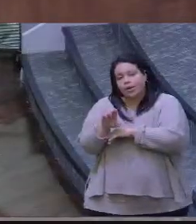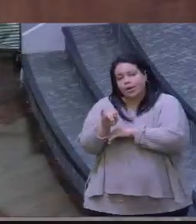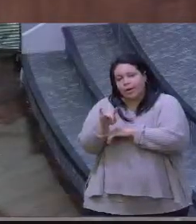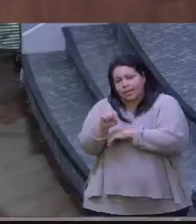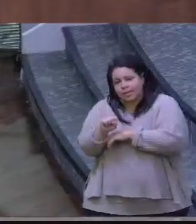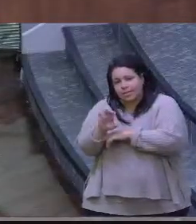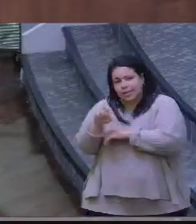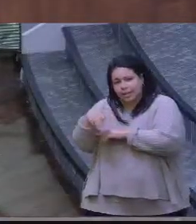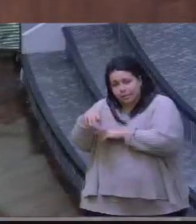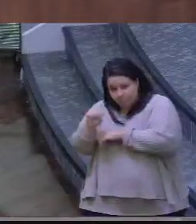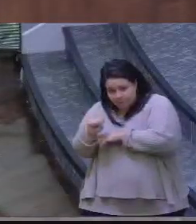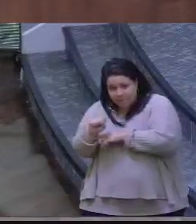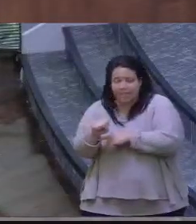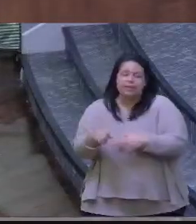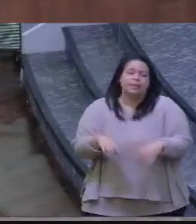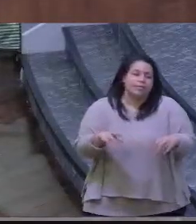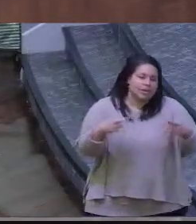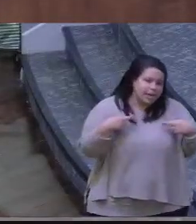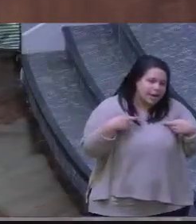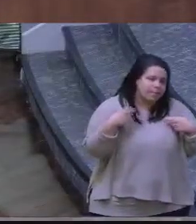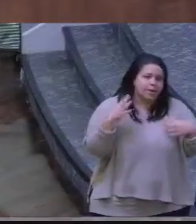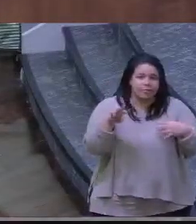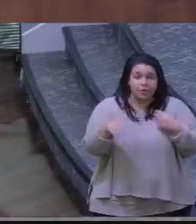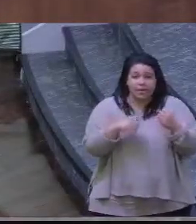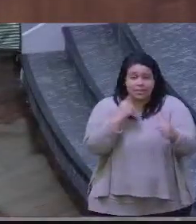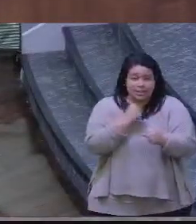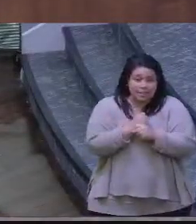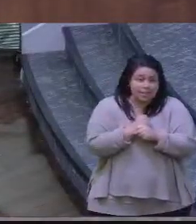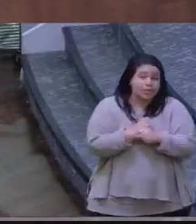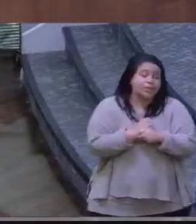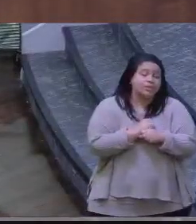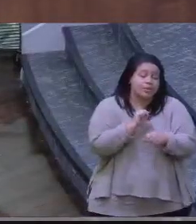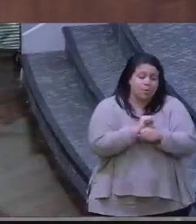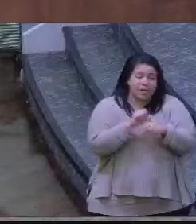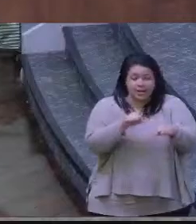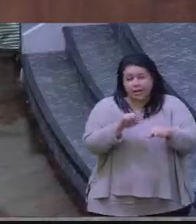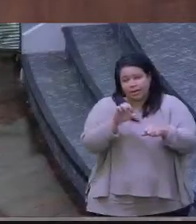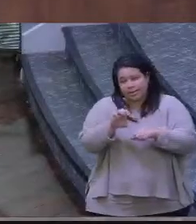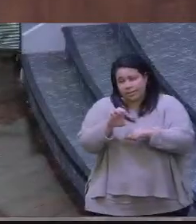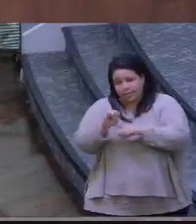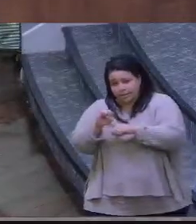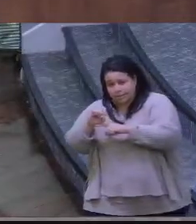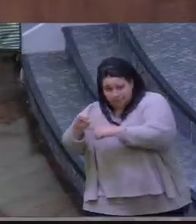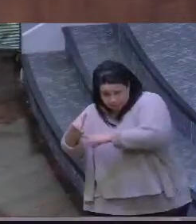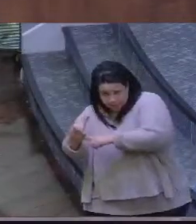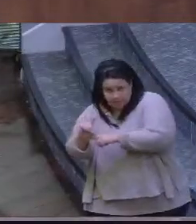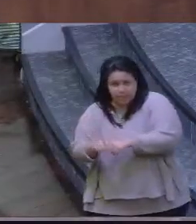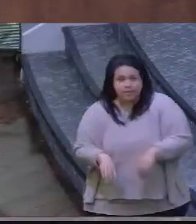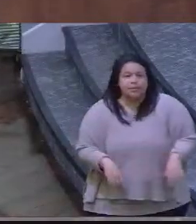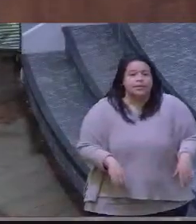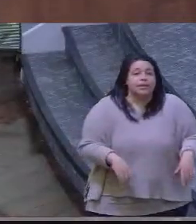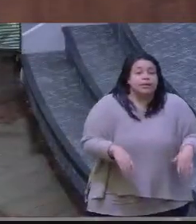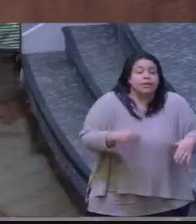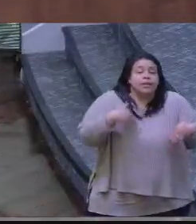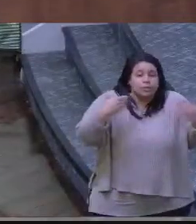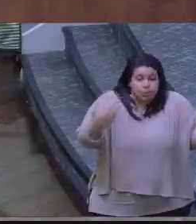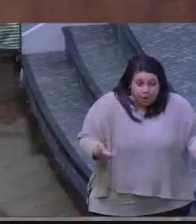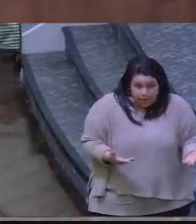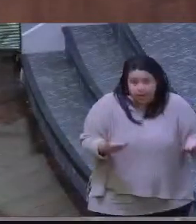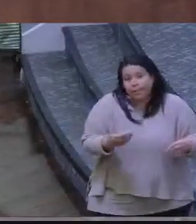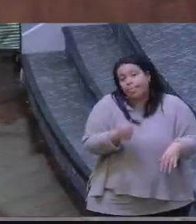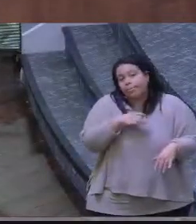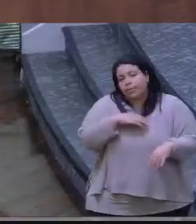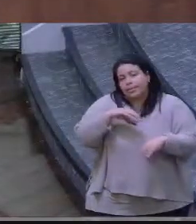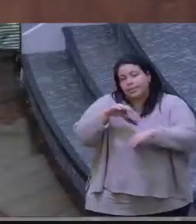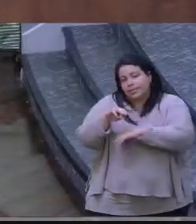40 years of service to CCSD. I also like to formally welcome Ms. Mary P. Bagby to our board as the District